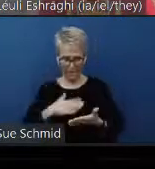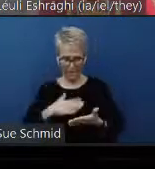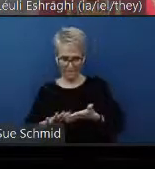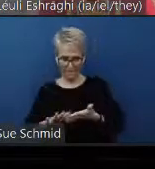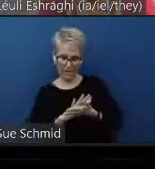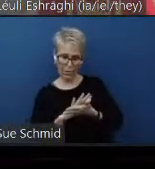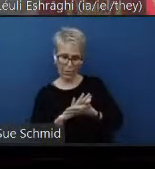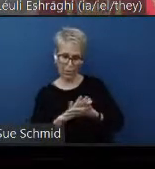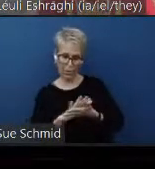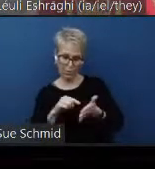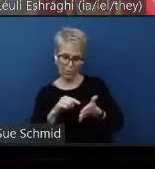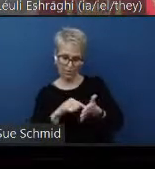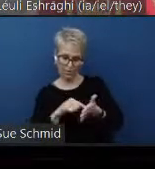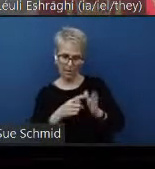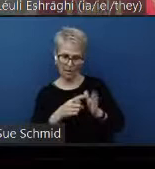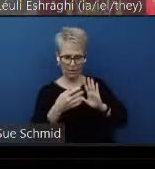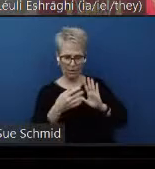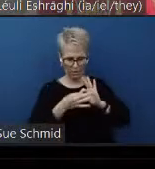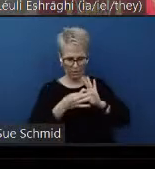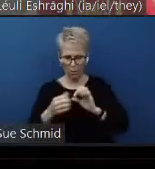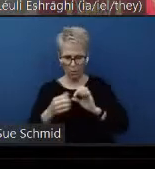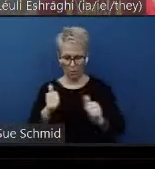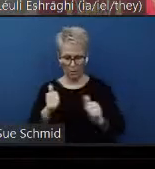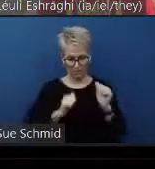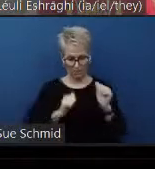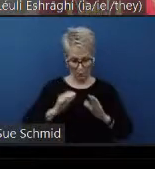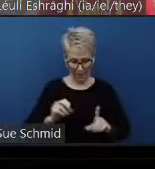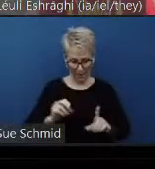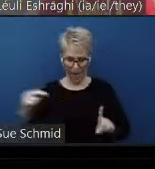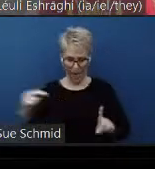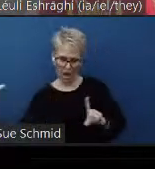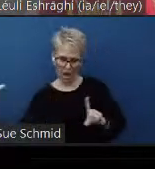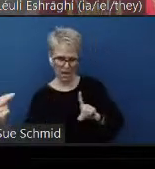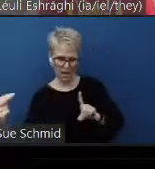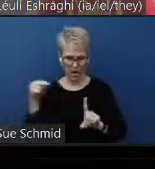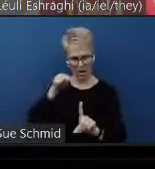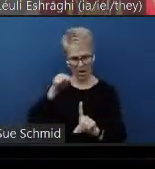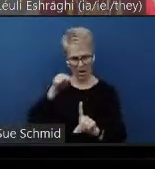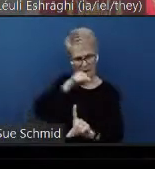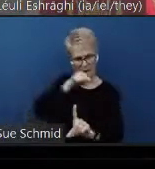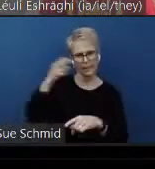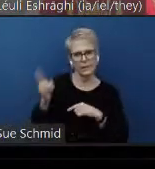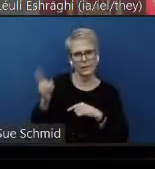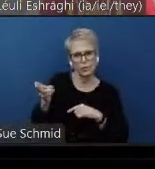in reference to both performance and lens-based histories.